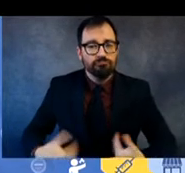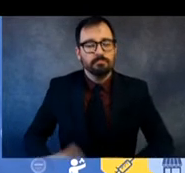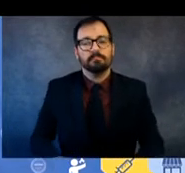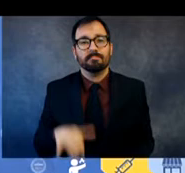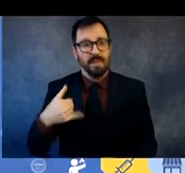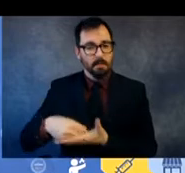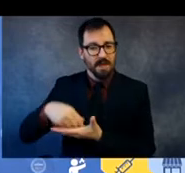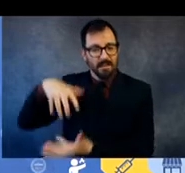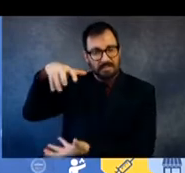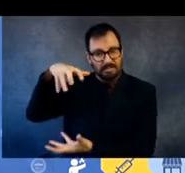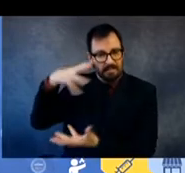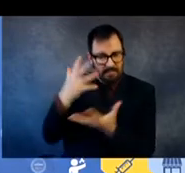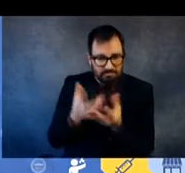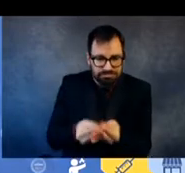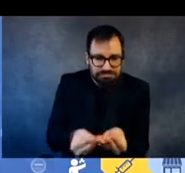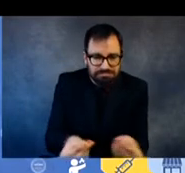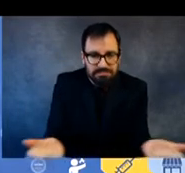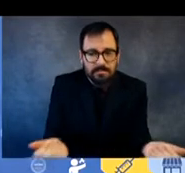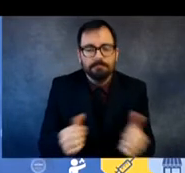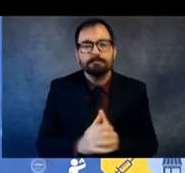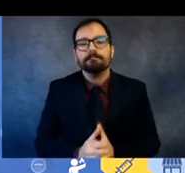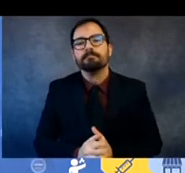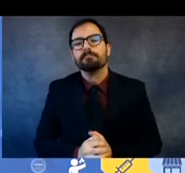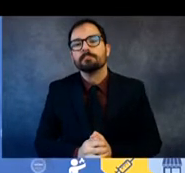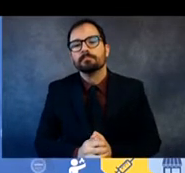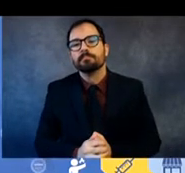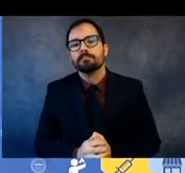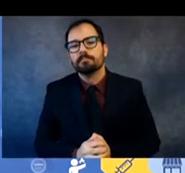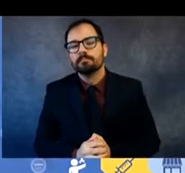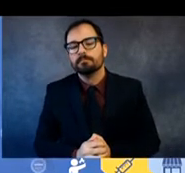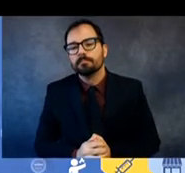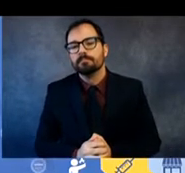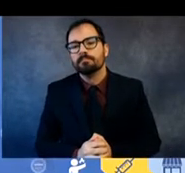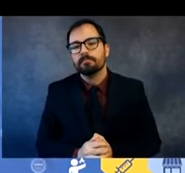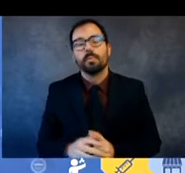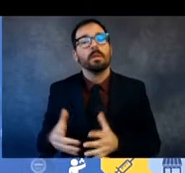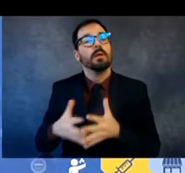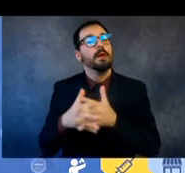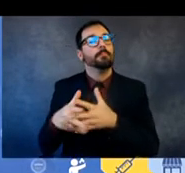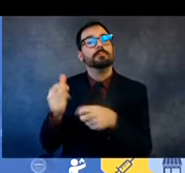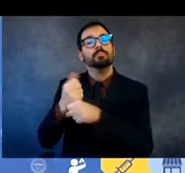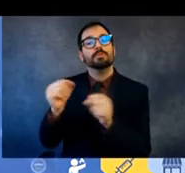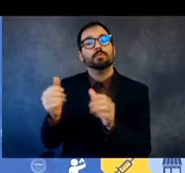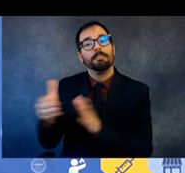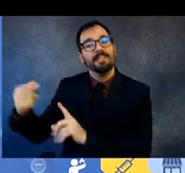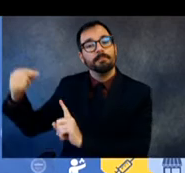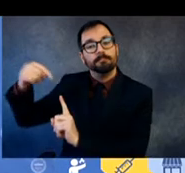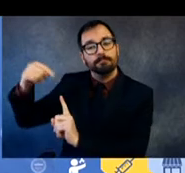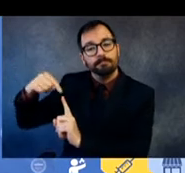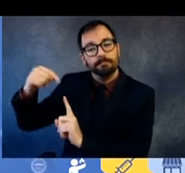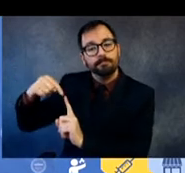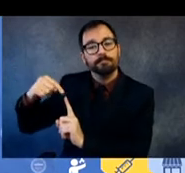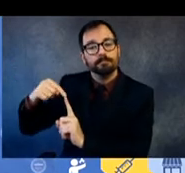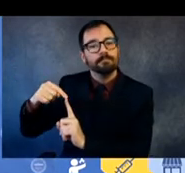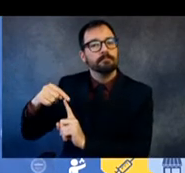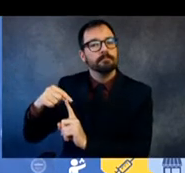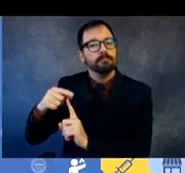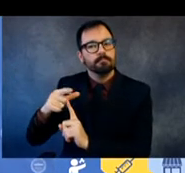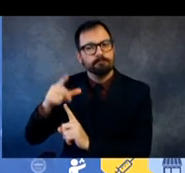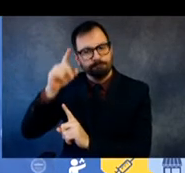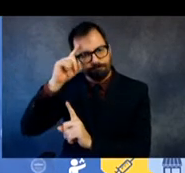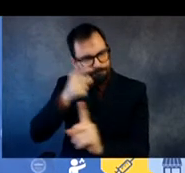the American Rescue Plan is targeted by population, we also took a very hard look at